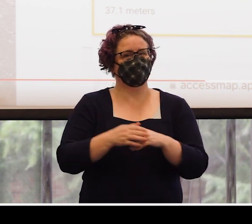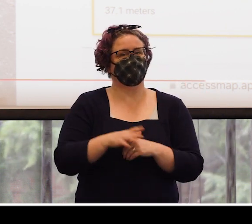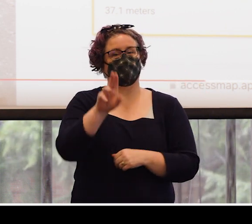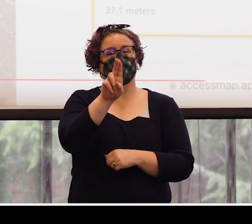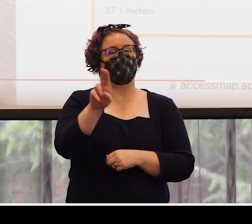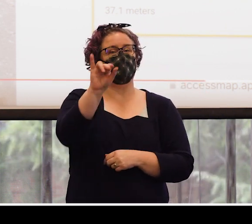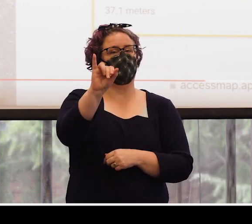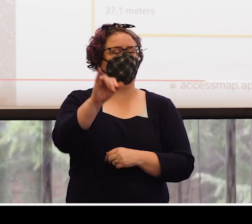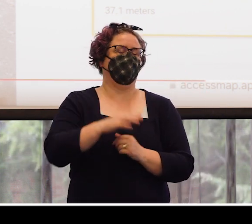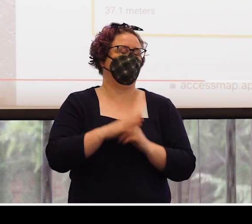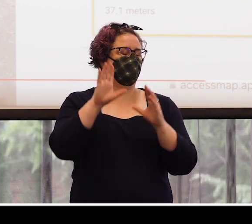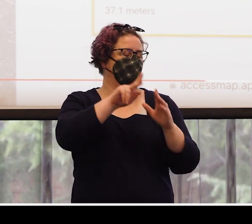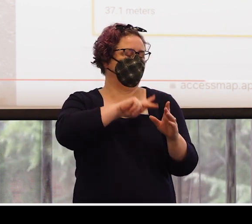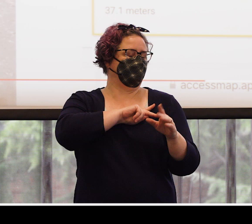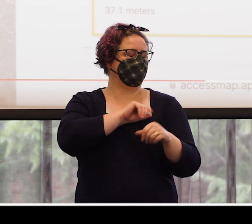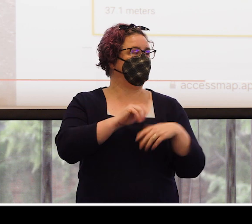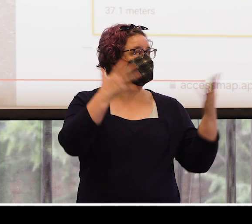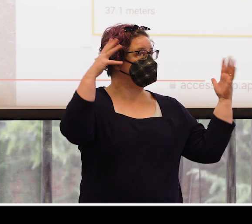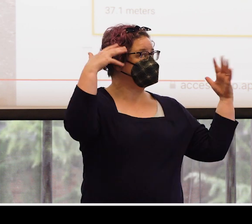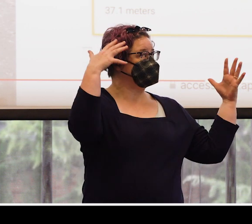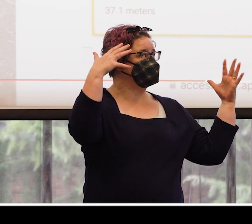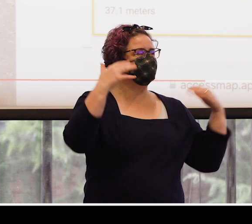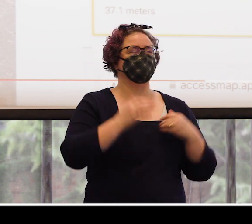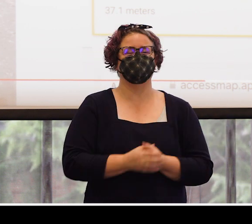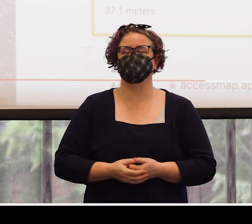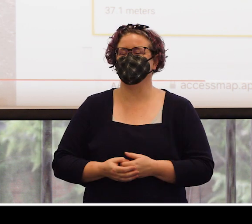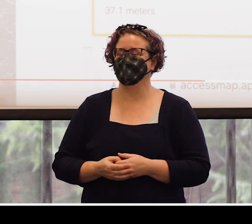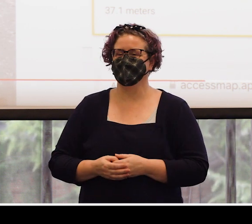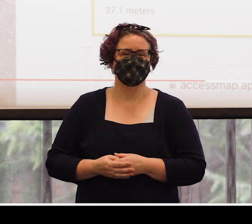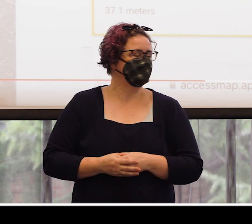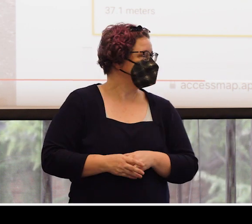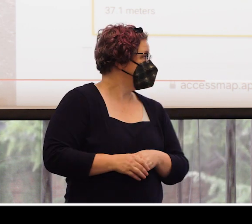UI personnel designers.